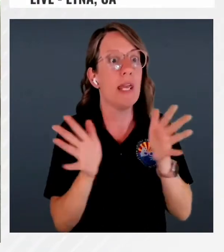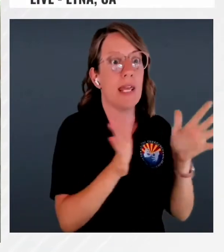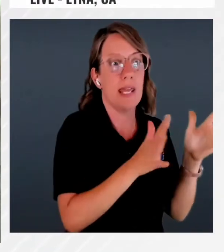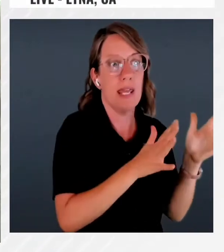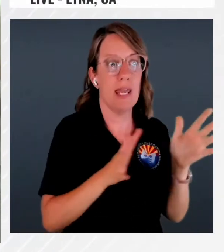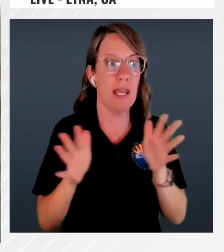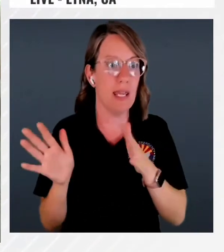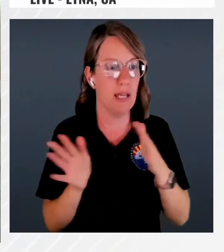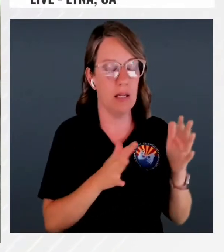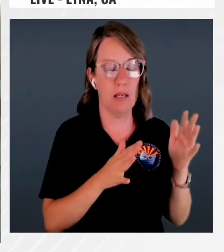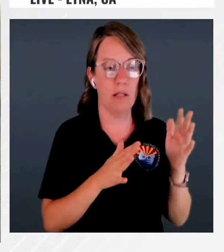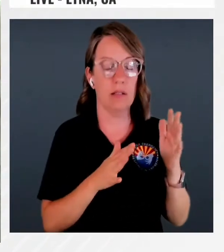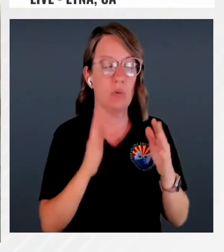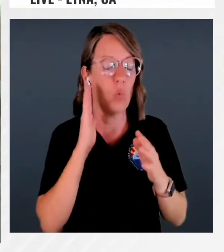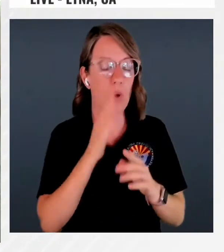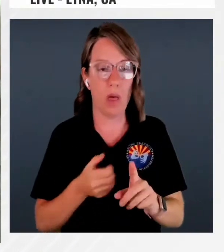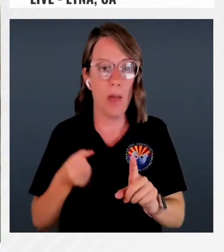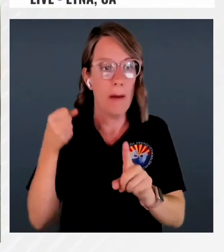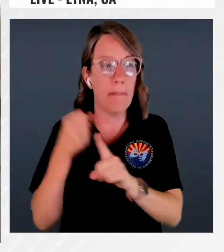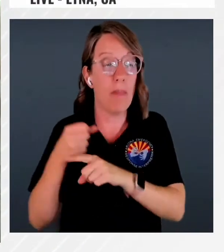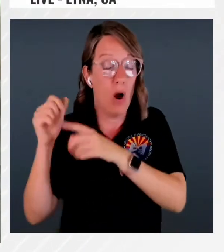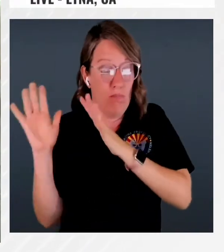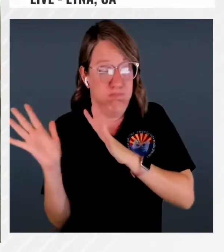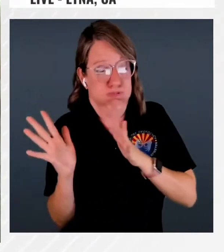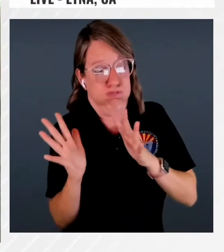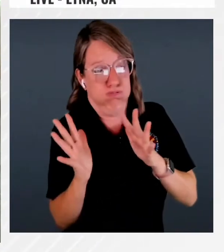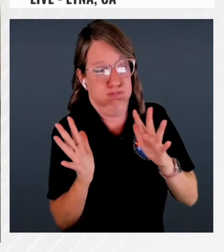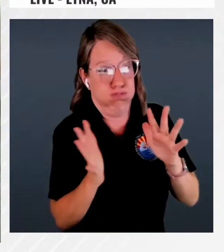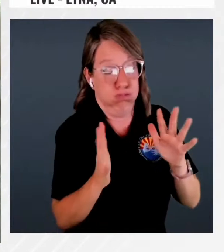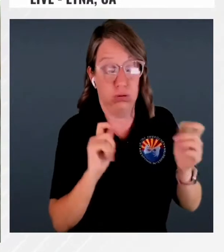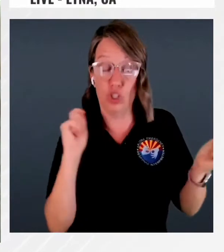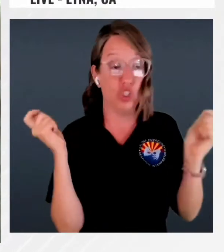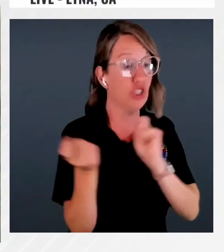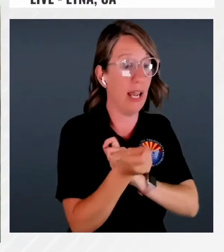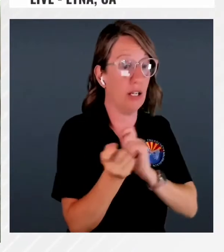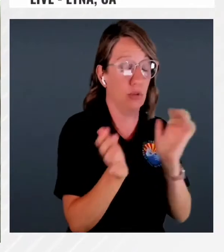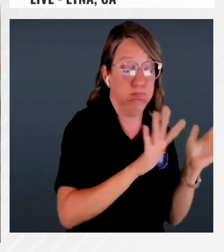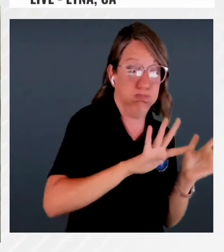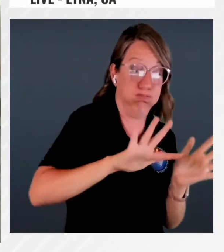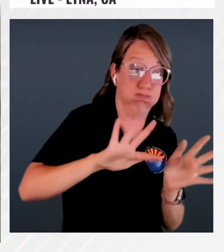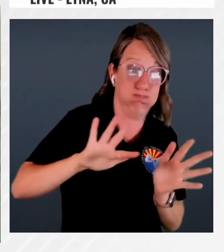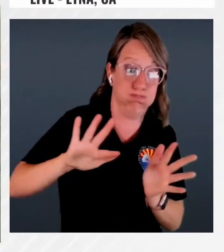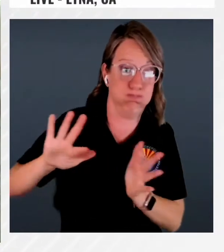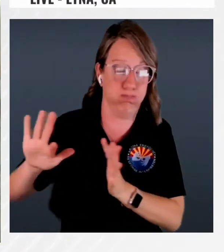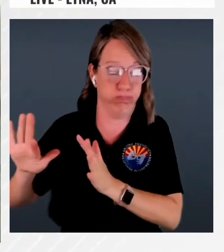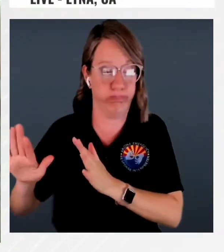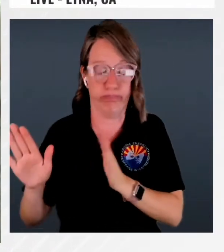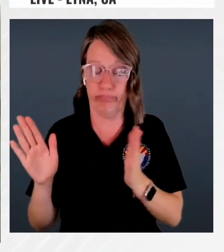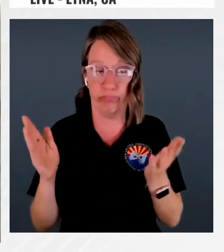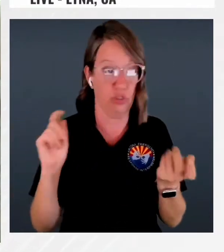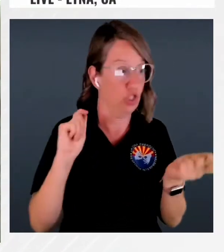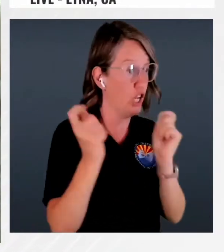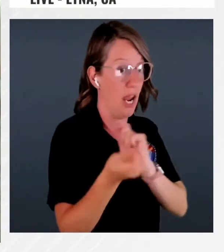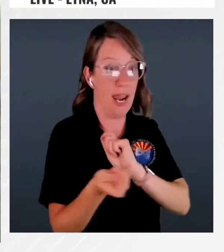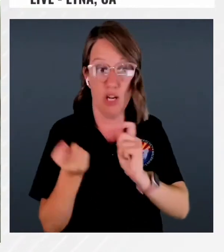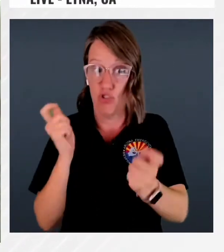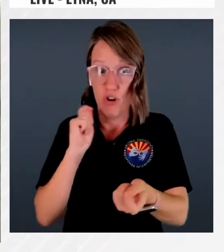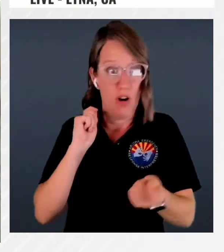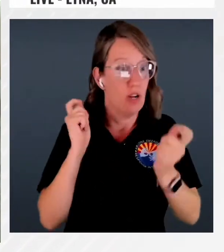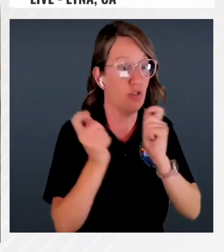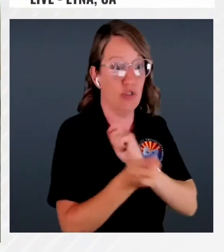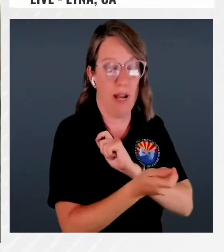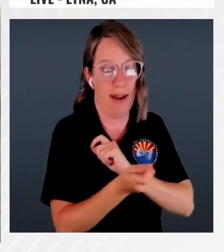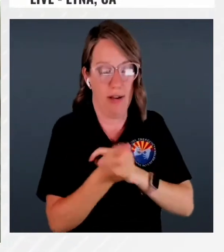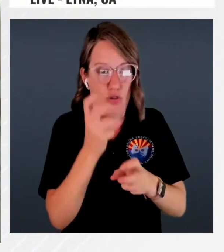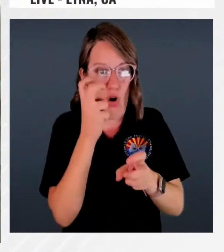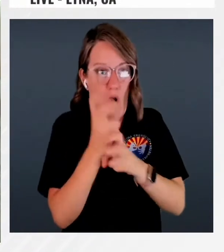area, the winds can shift and be extremely erratic and very unpredictable. So over the last few